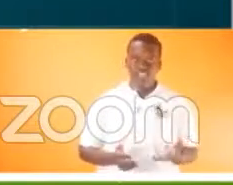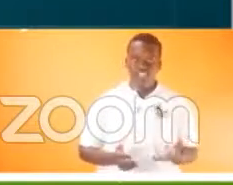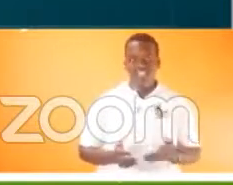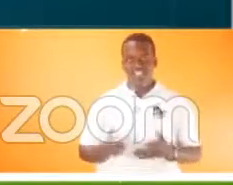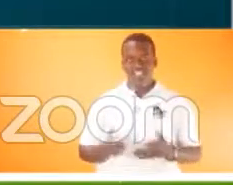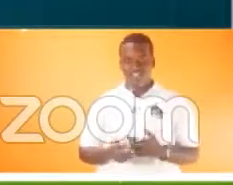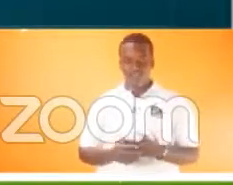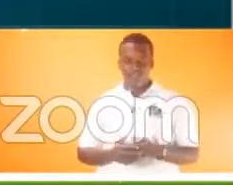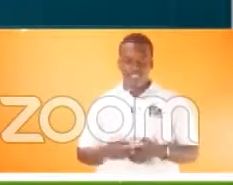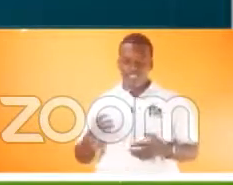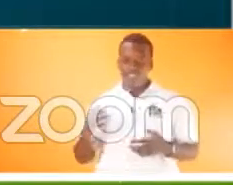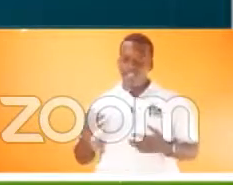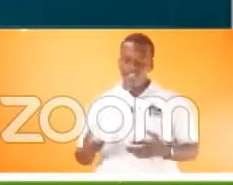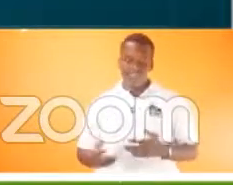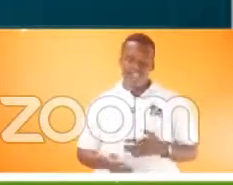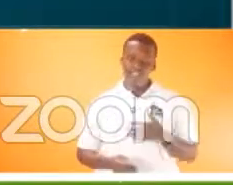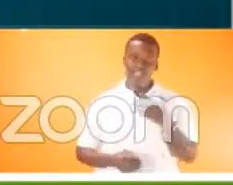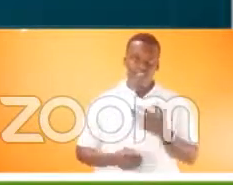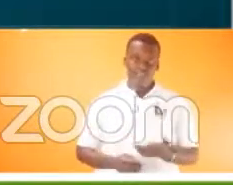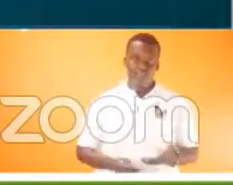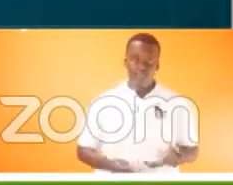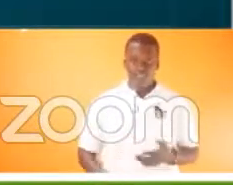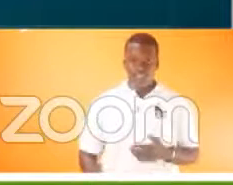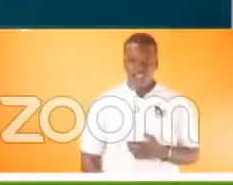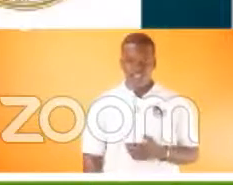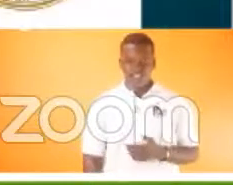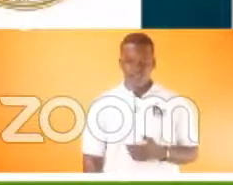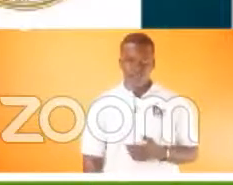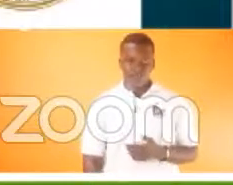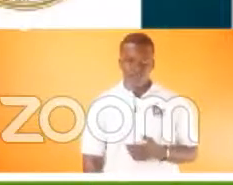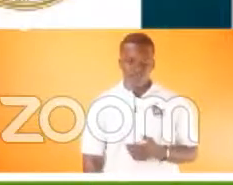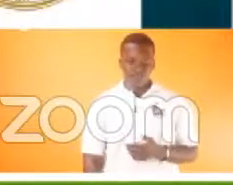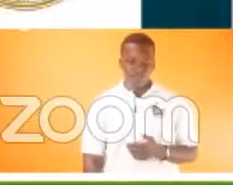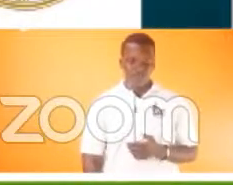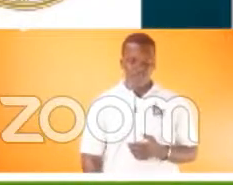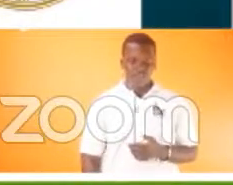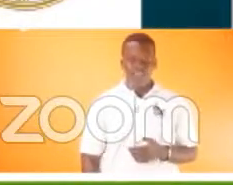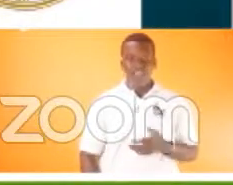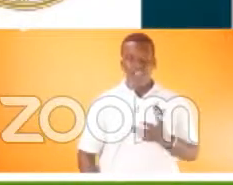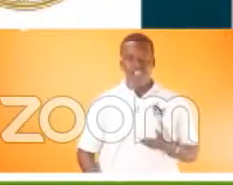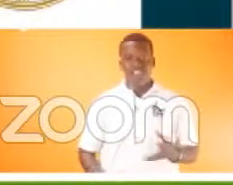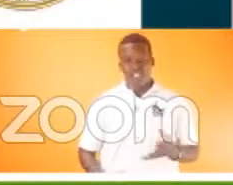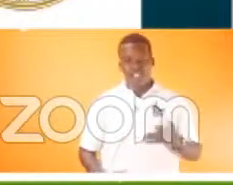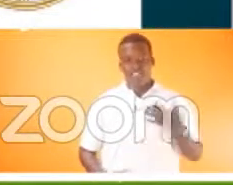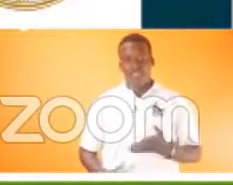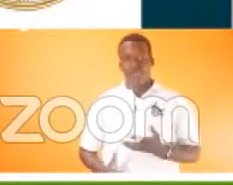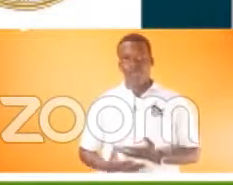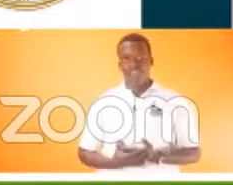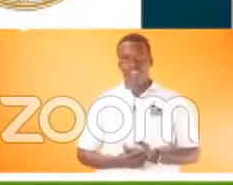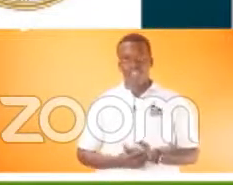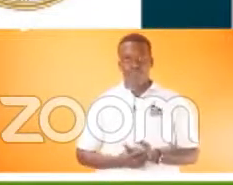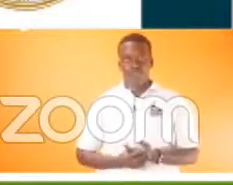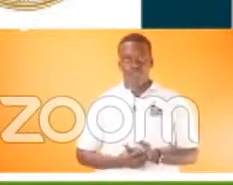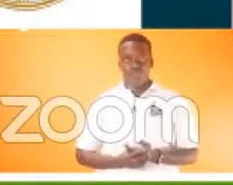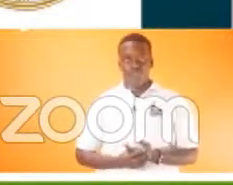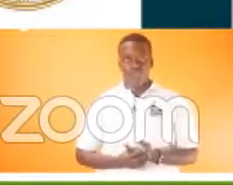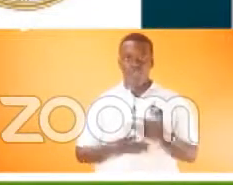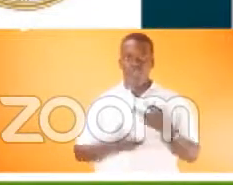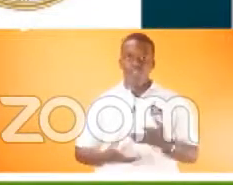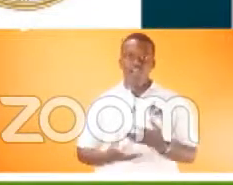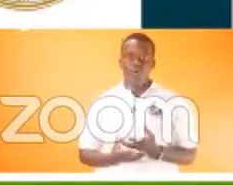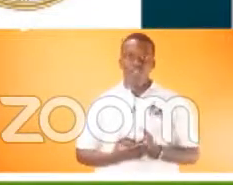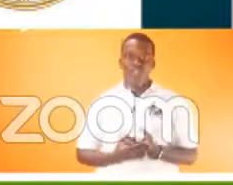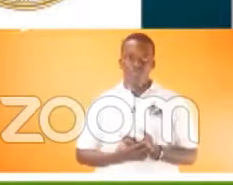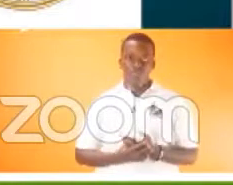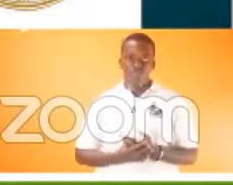from clinicians and therapists, design to communications. These are some of the partners that we work with